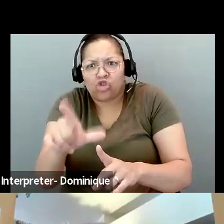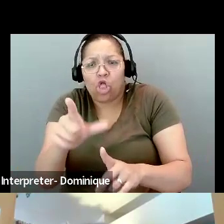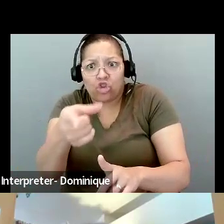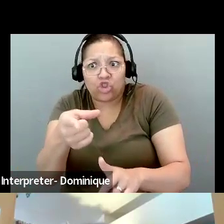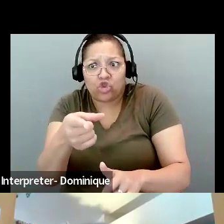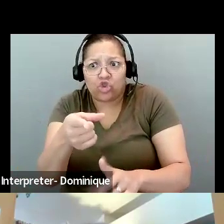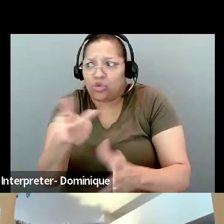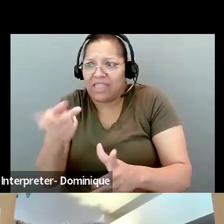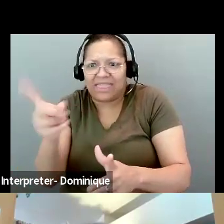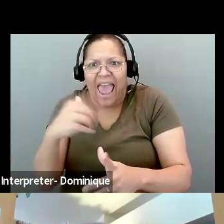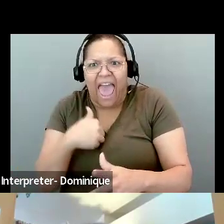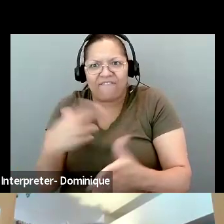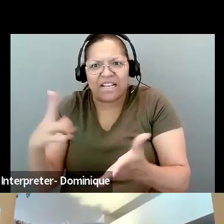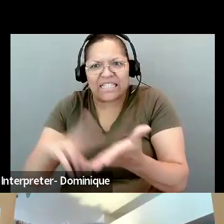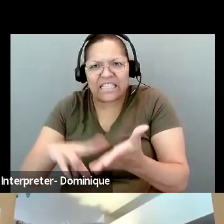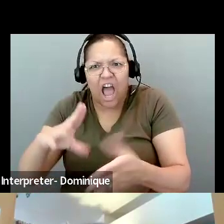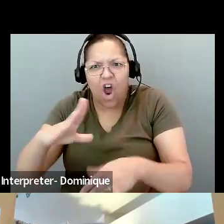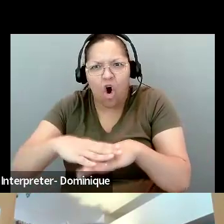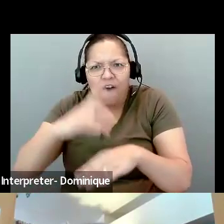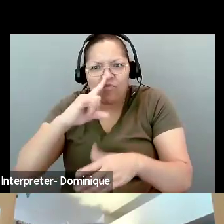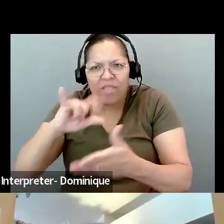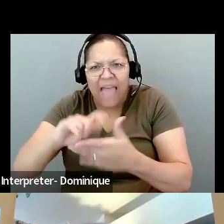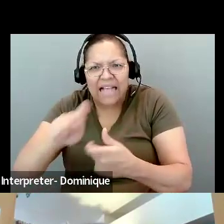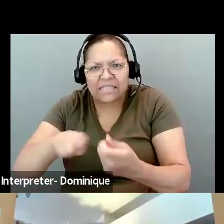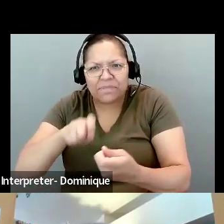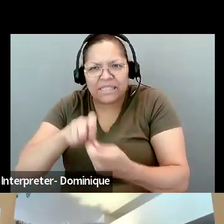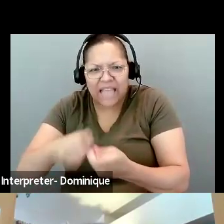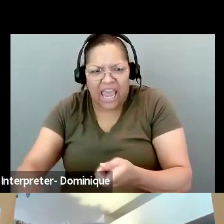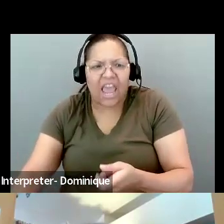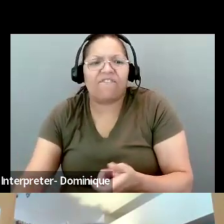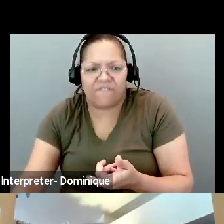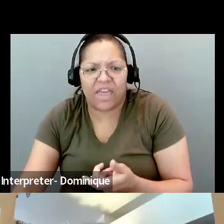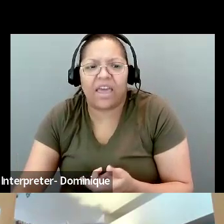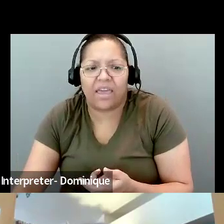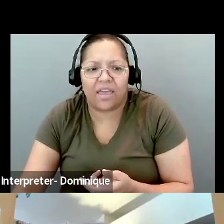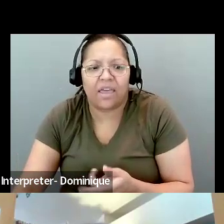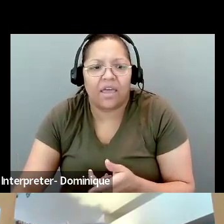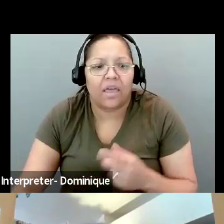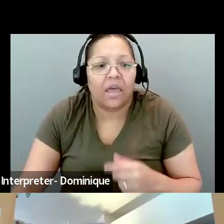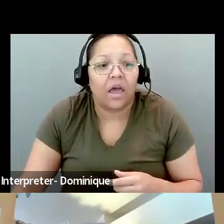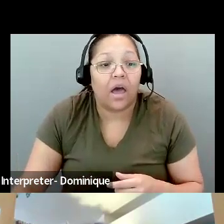there is like a sign on for that specific issue, right?